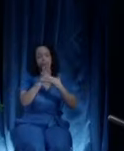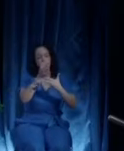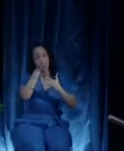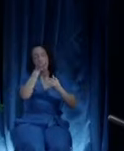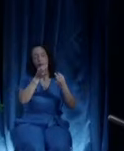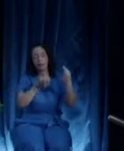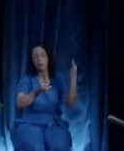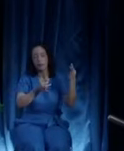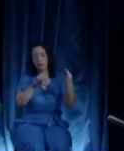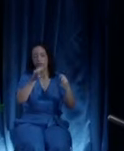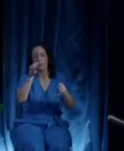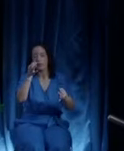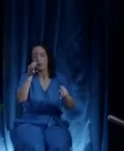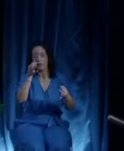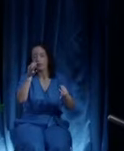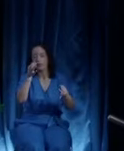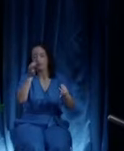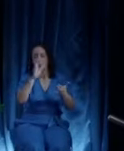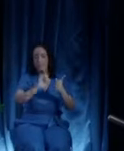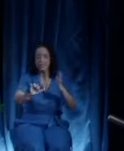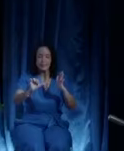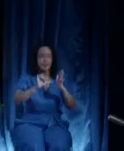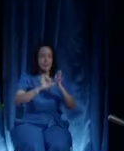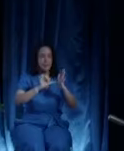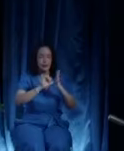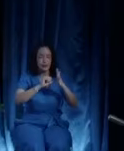have this really difficult balancing act